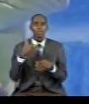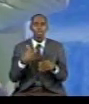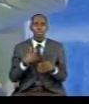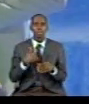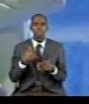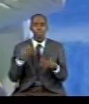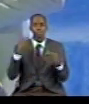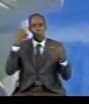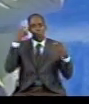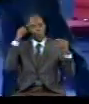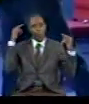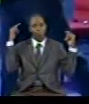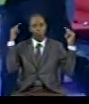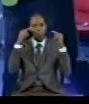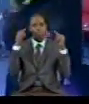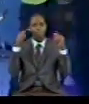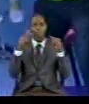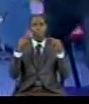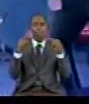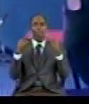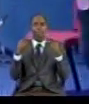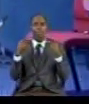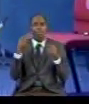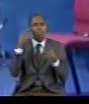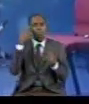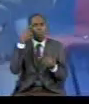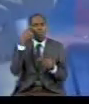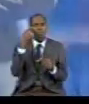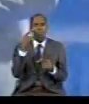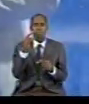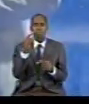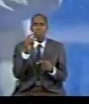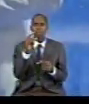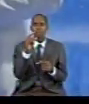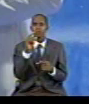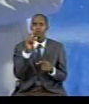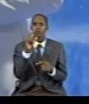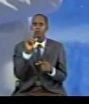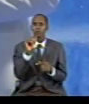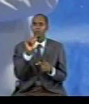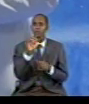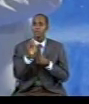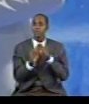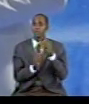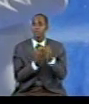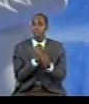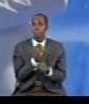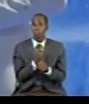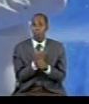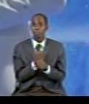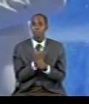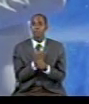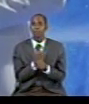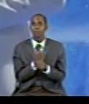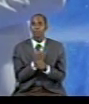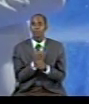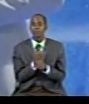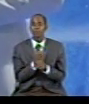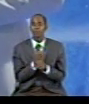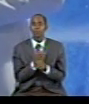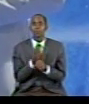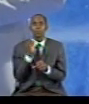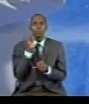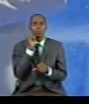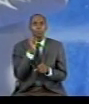headache since the past 13 years. And whenever it comes, sometimes she has fainting spells. She came in with the headache